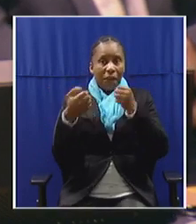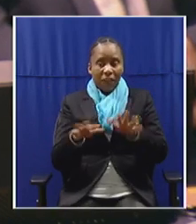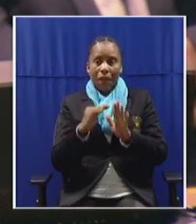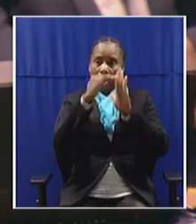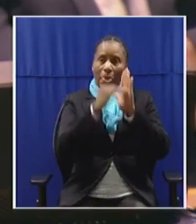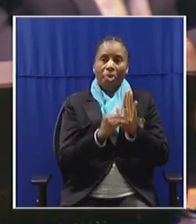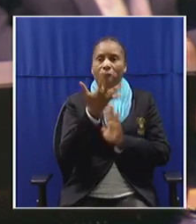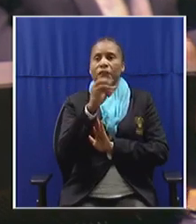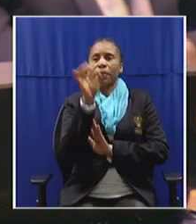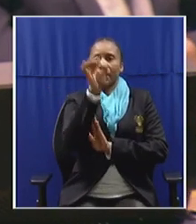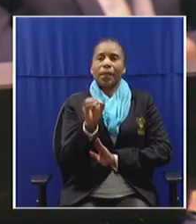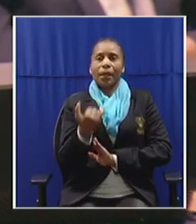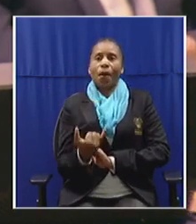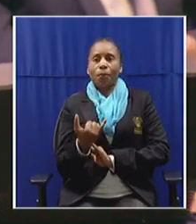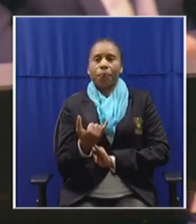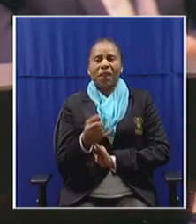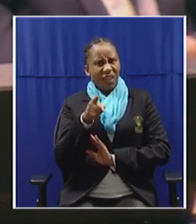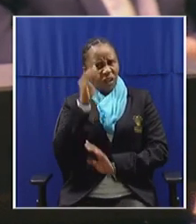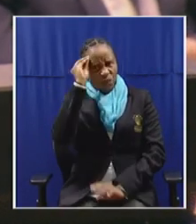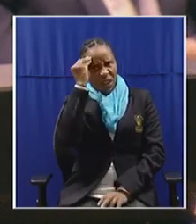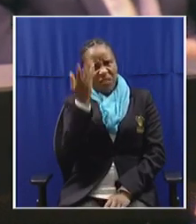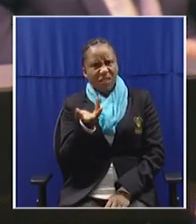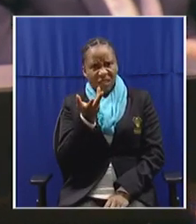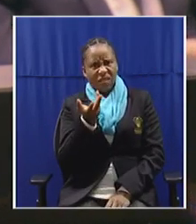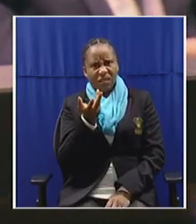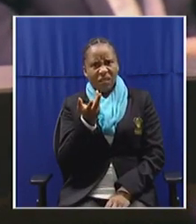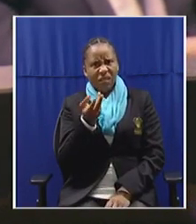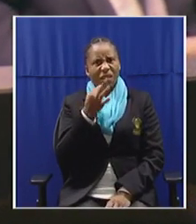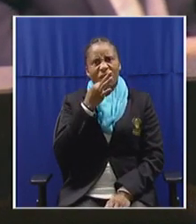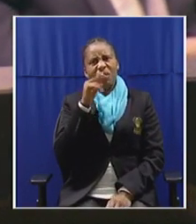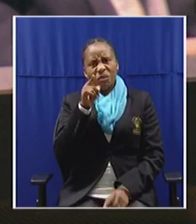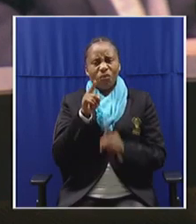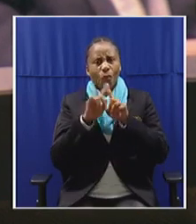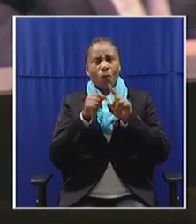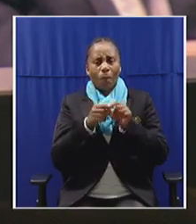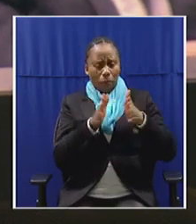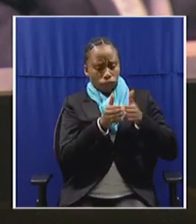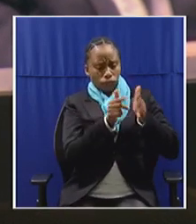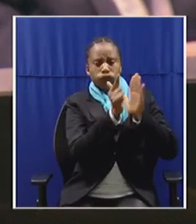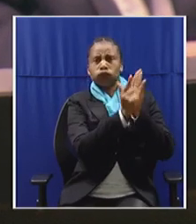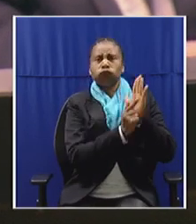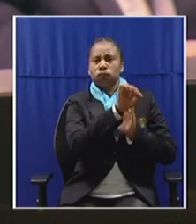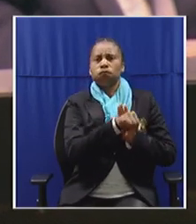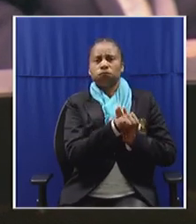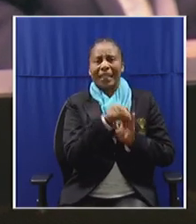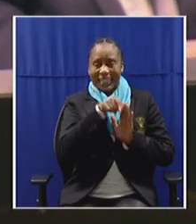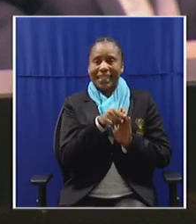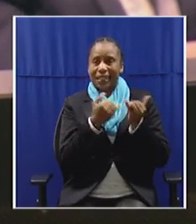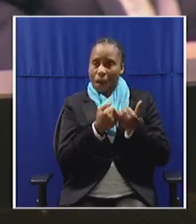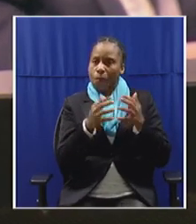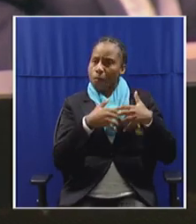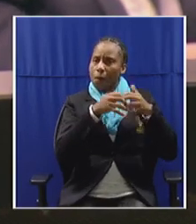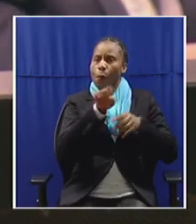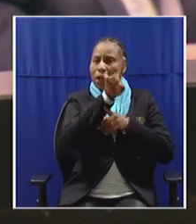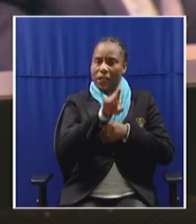affordability. That's certainly an interesting justification for non-compliance with your own laws. So this then begs the question, in a